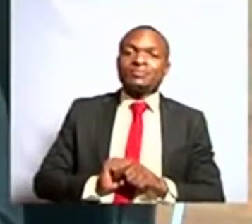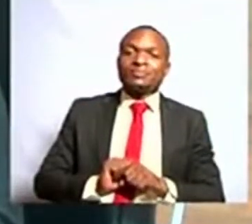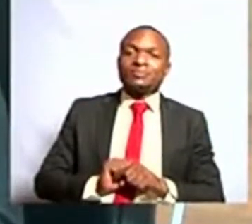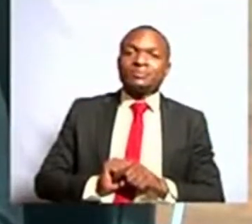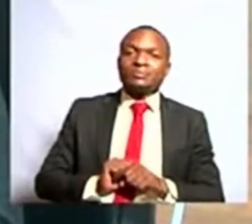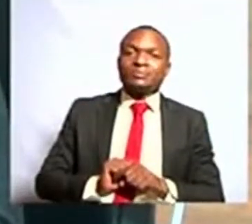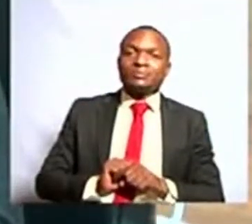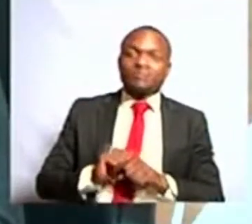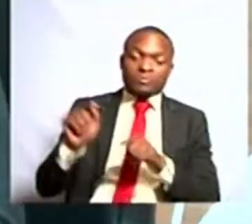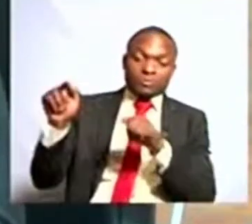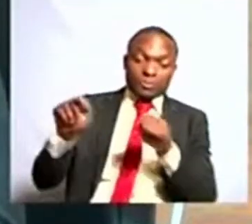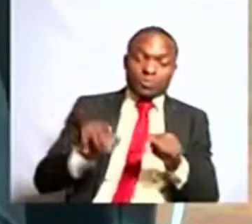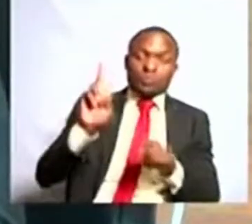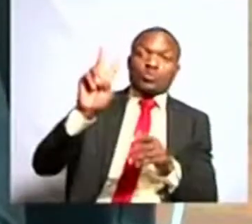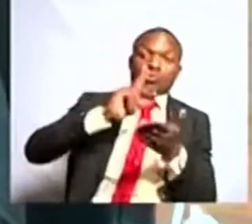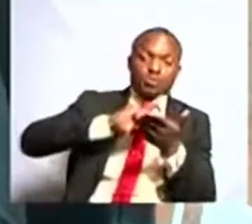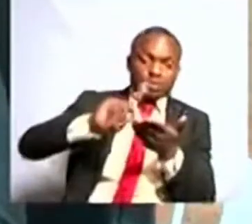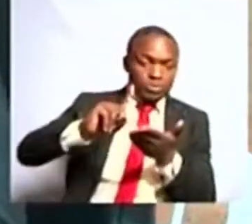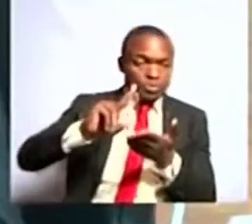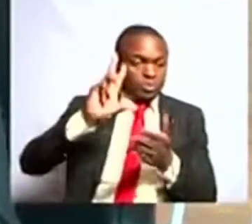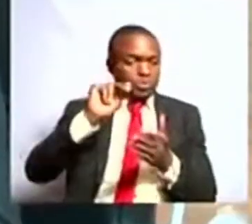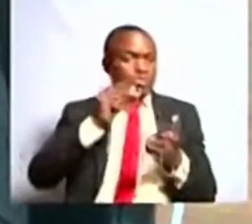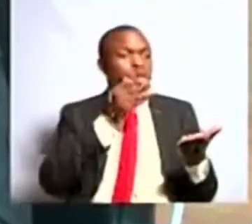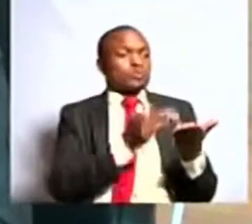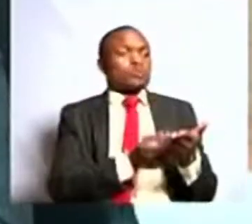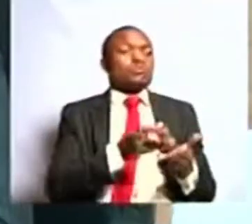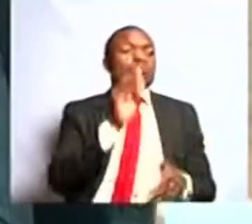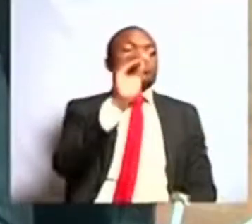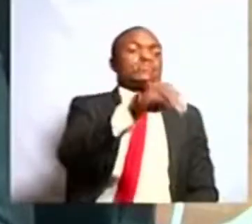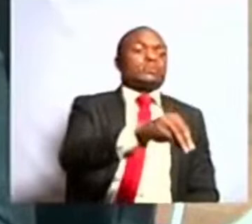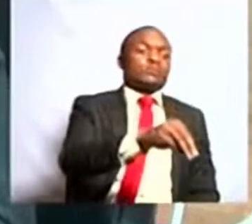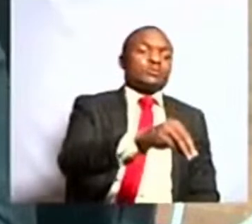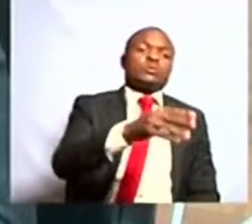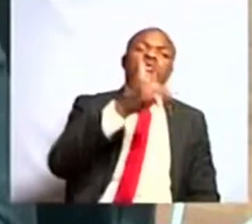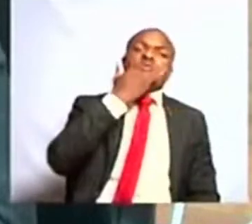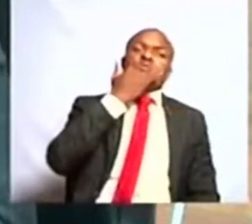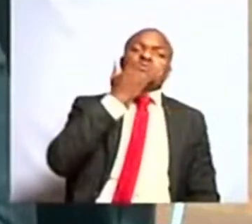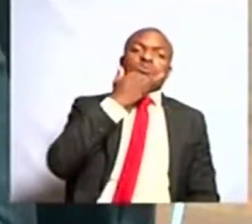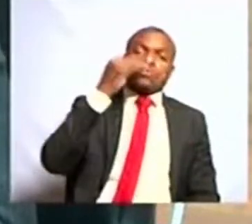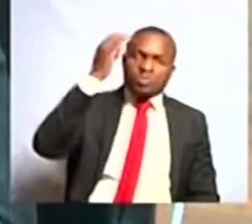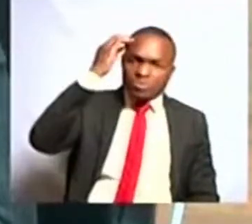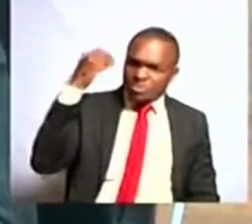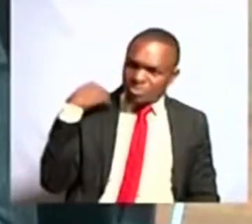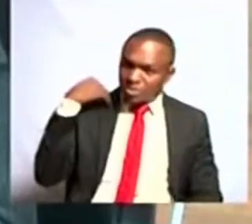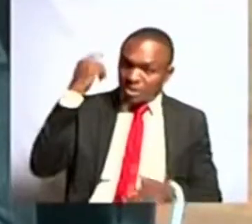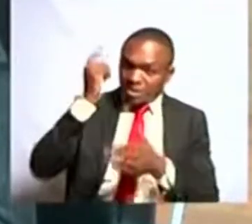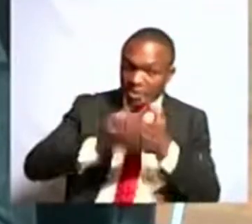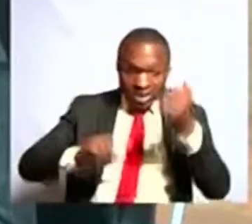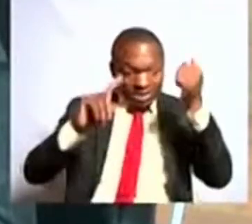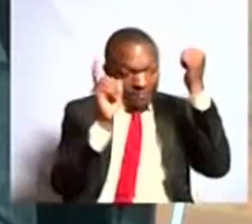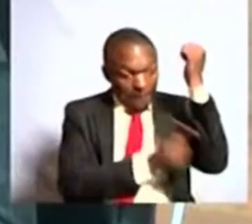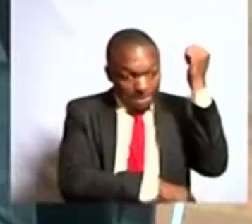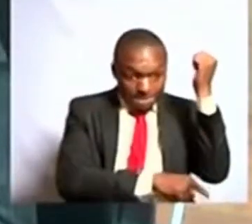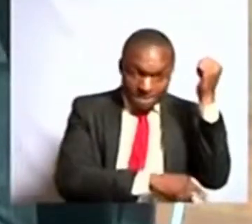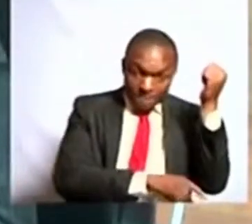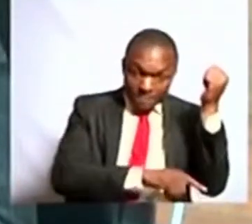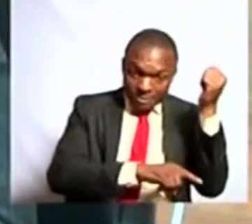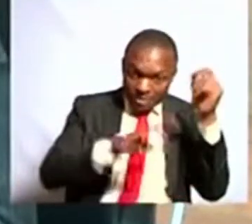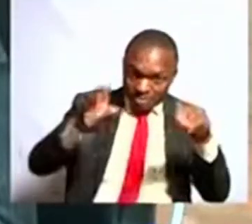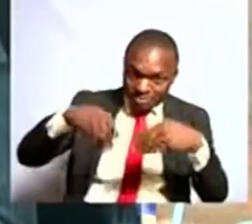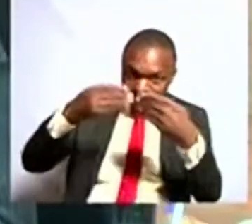and they come 2 weeks, no, these we put them in a wrong cabinet. What disciplinary action has been